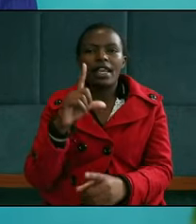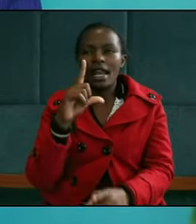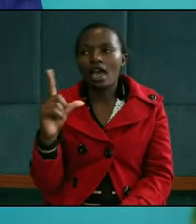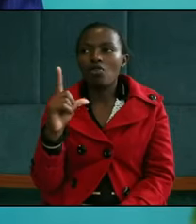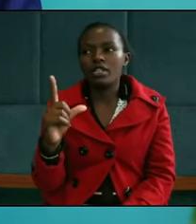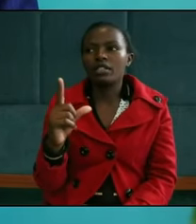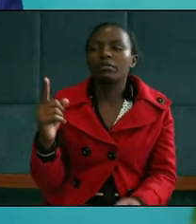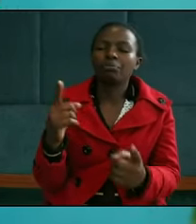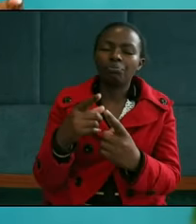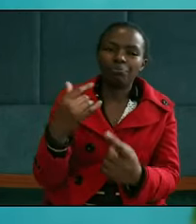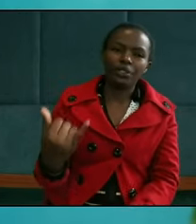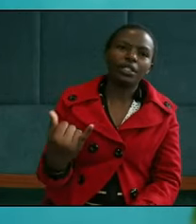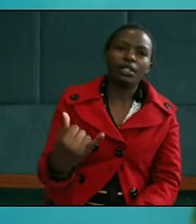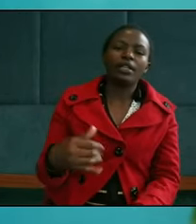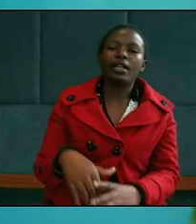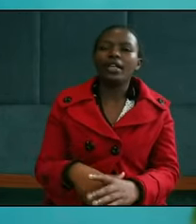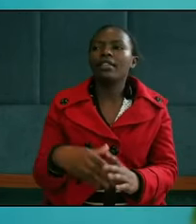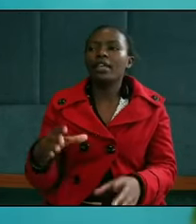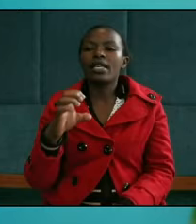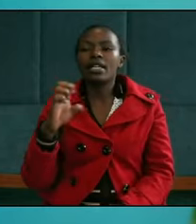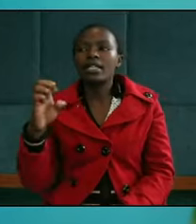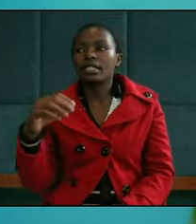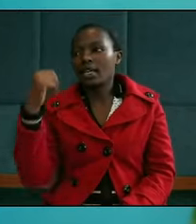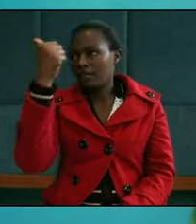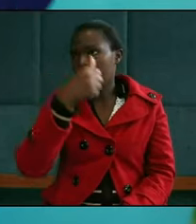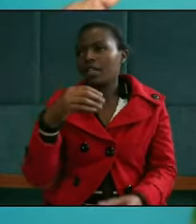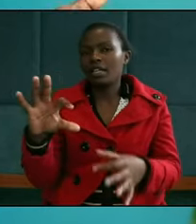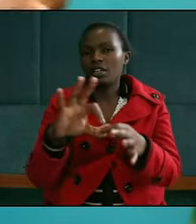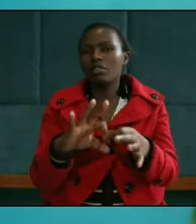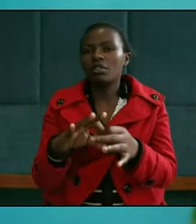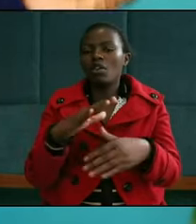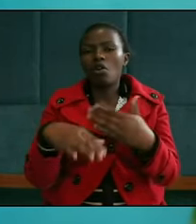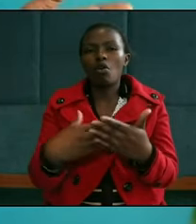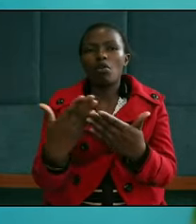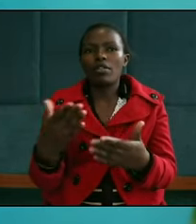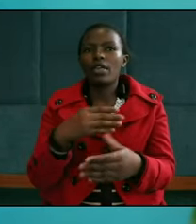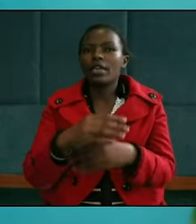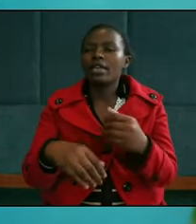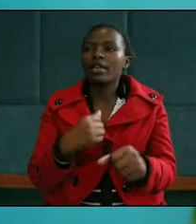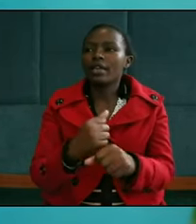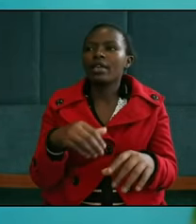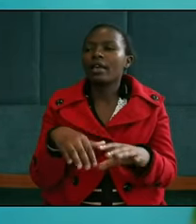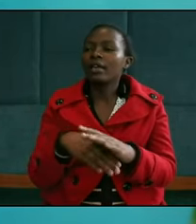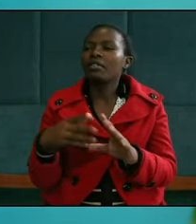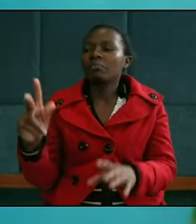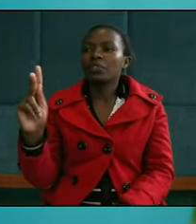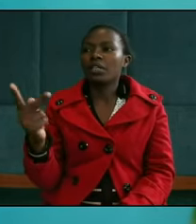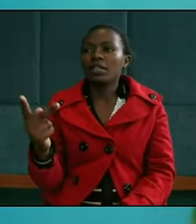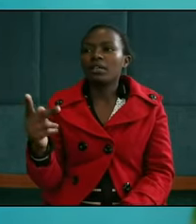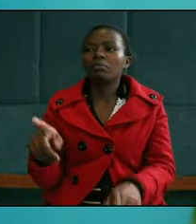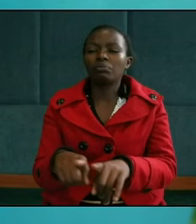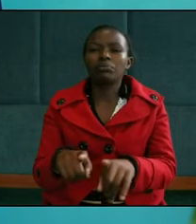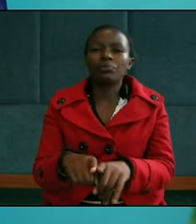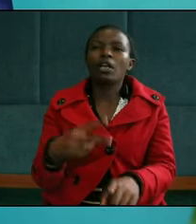at home, in the East African Union, or the entire region, Kenya involved, the Voice